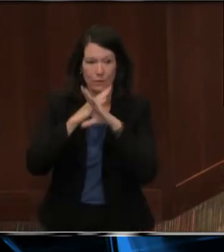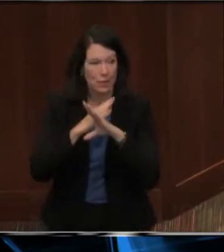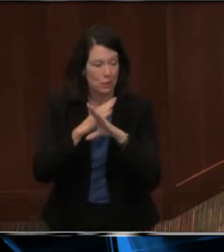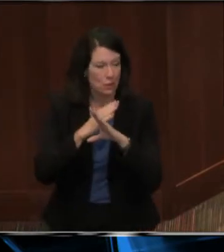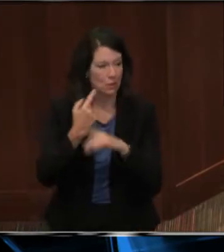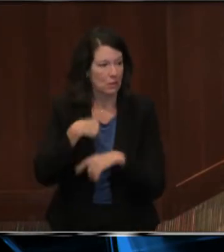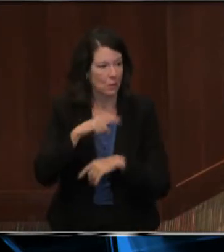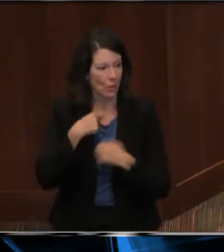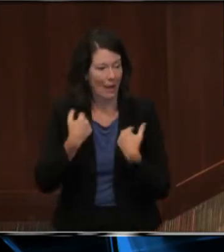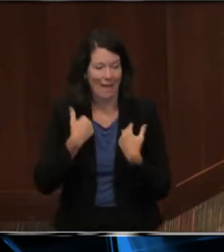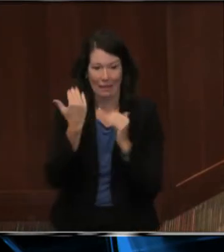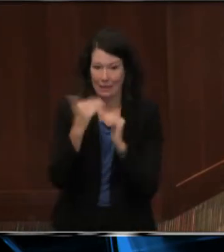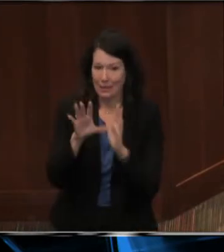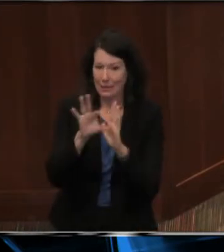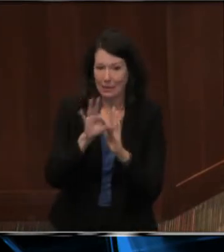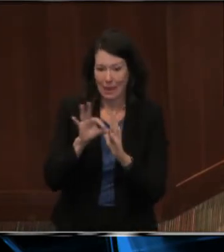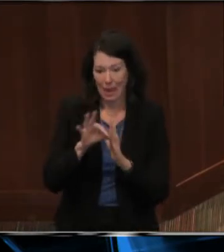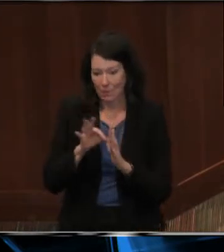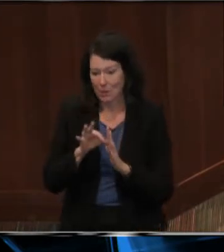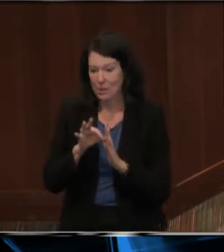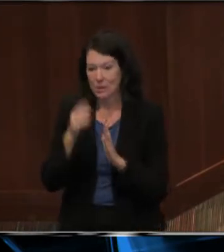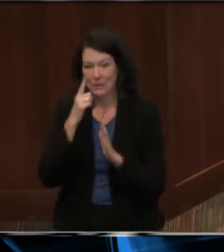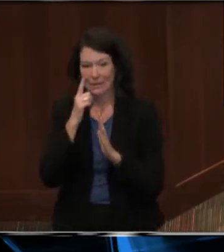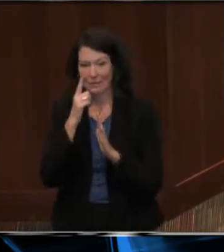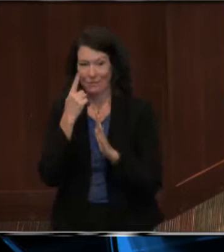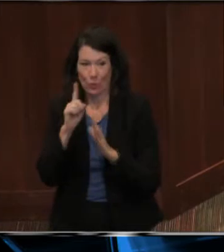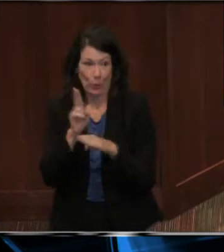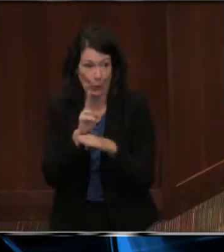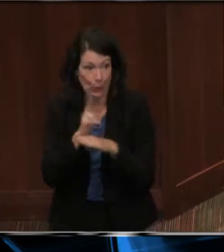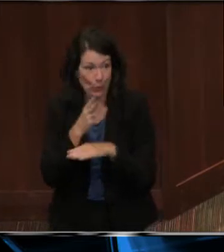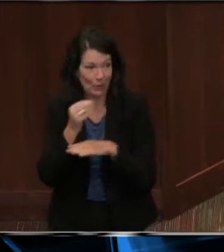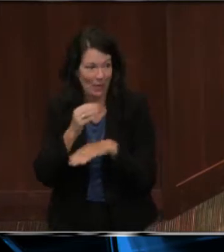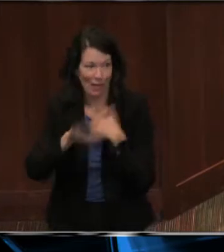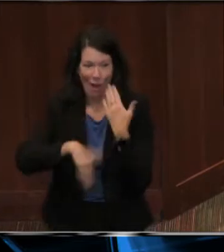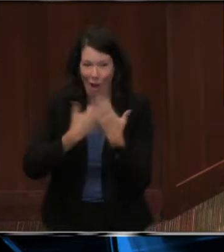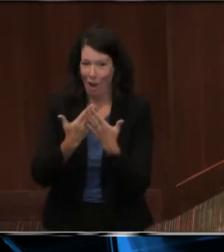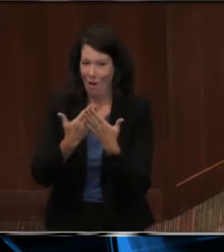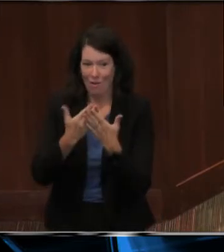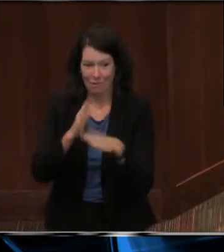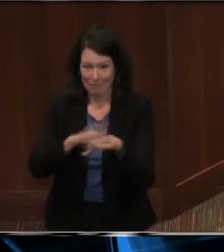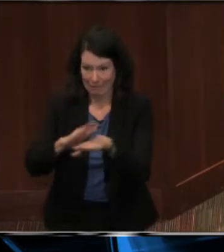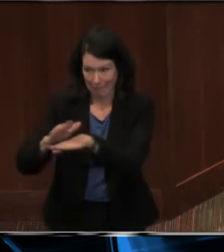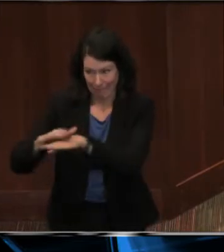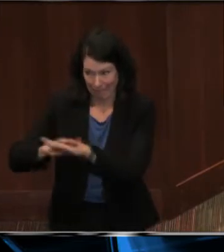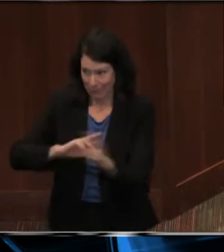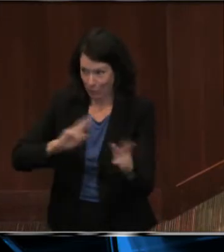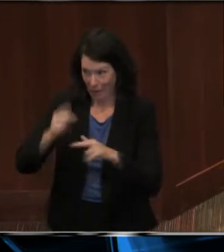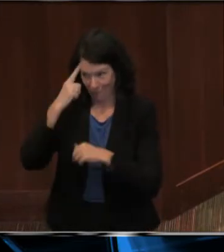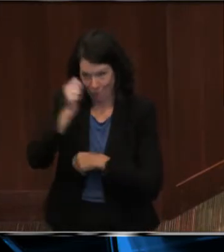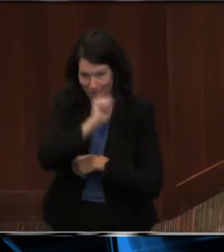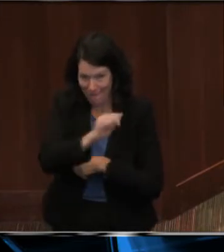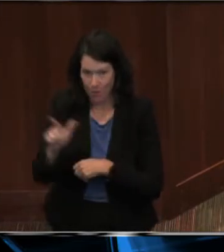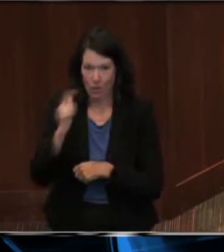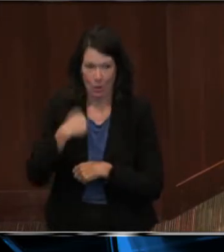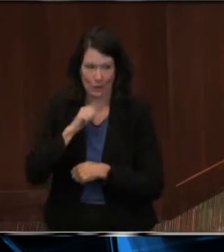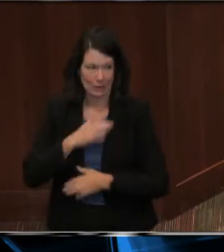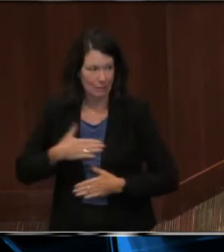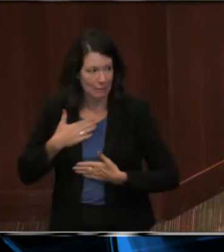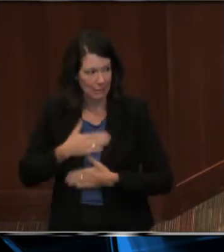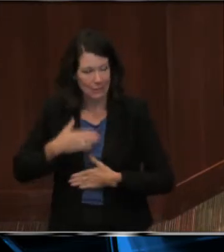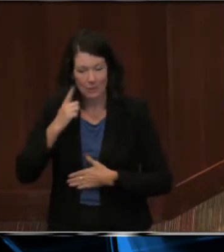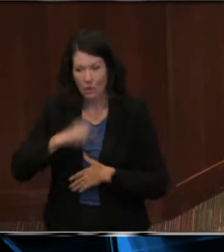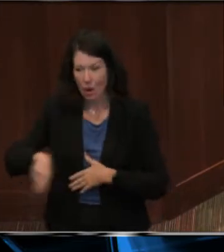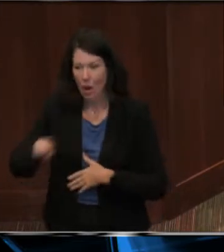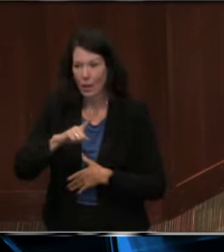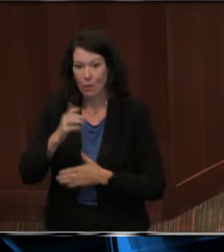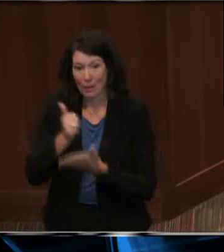we have some limited options in our toolbox, and this is a all hands on deck that I'm greatly appreciative to